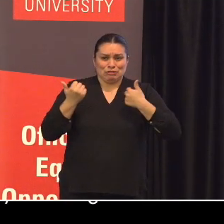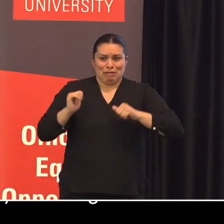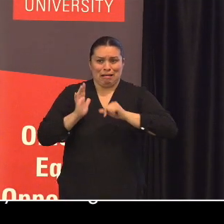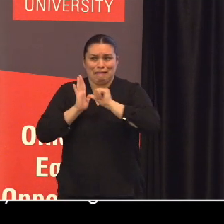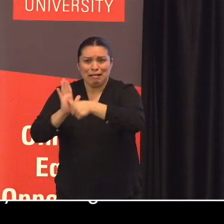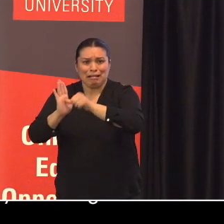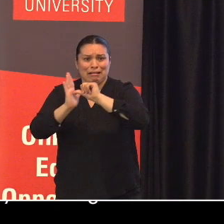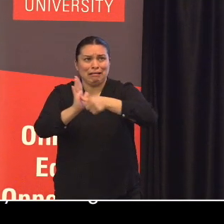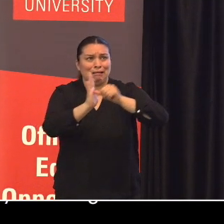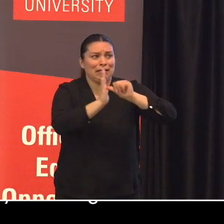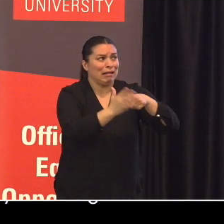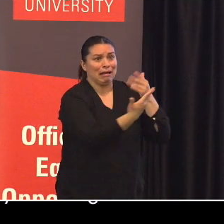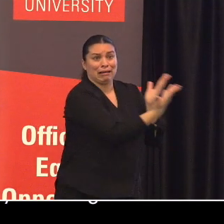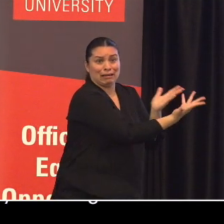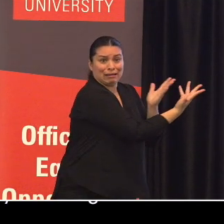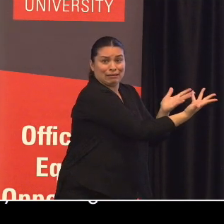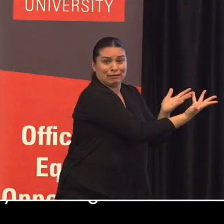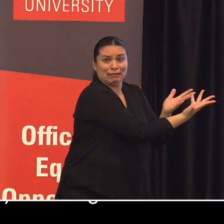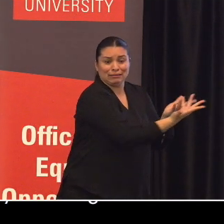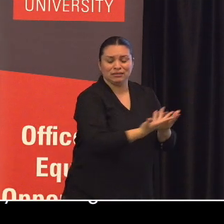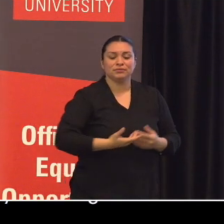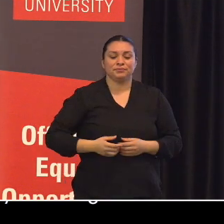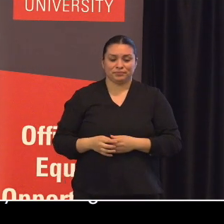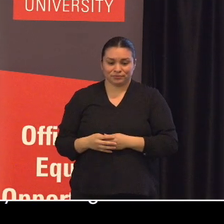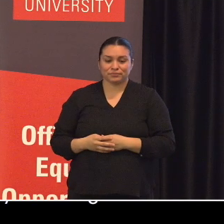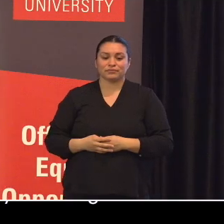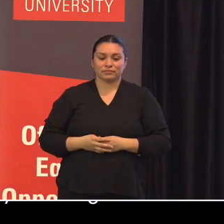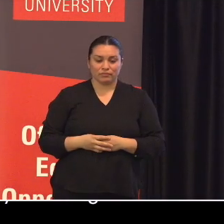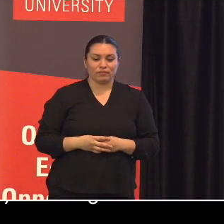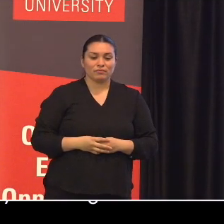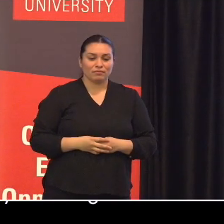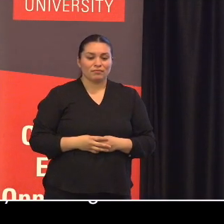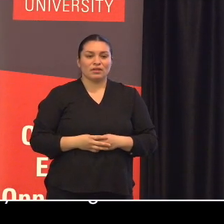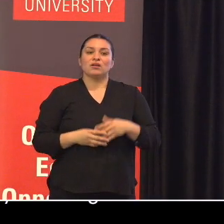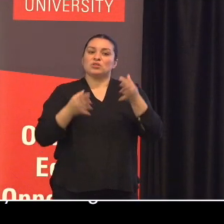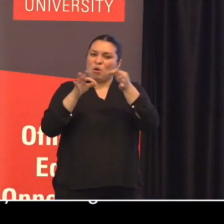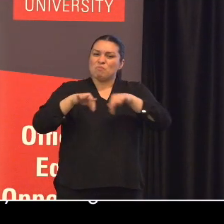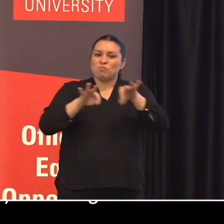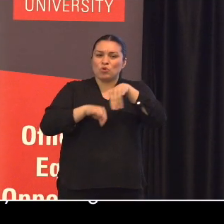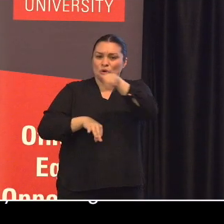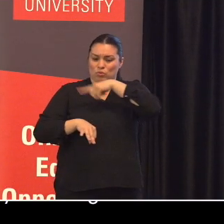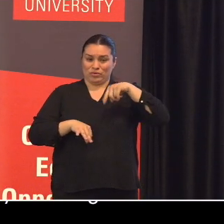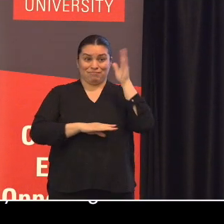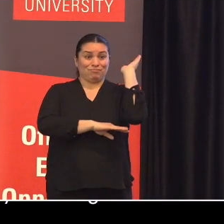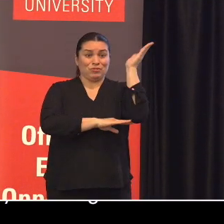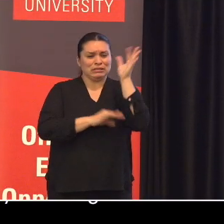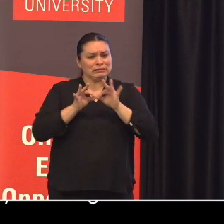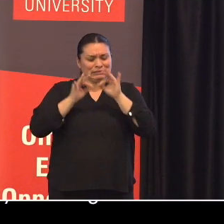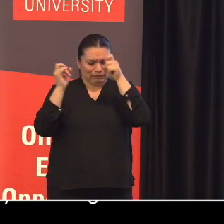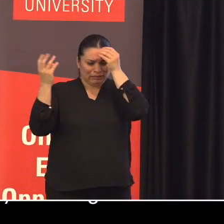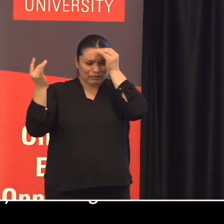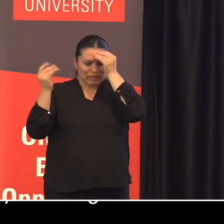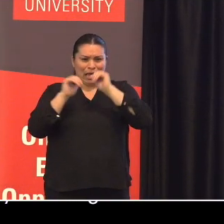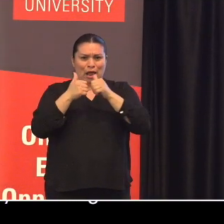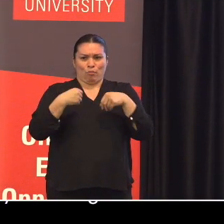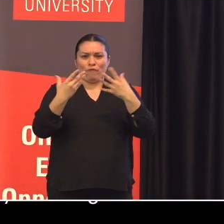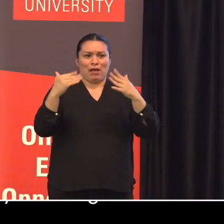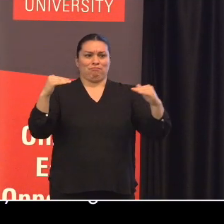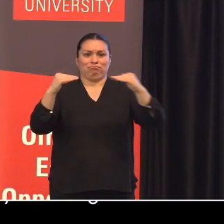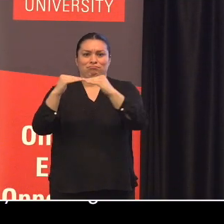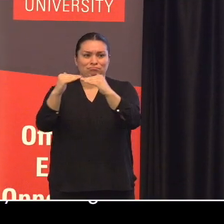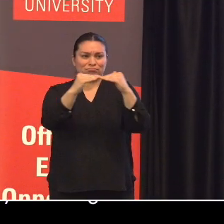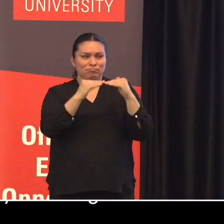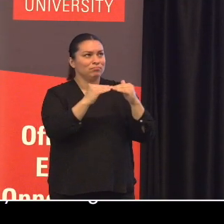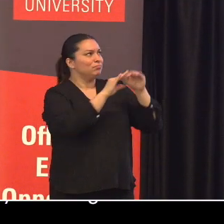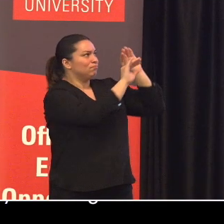do. So some text formatting things that are really important. It is okay,